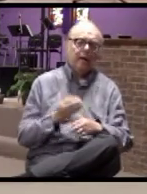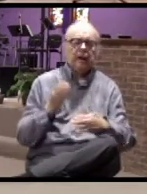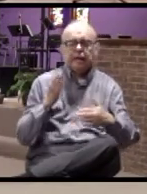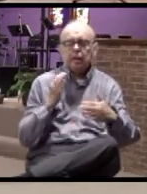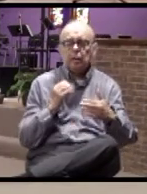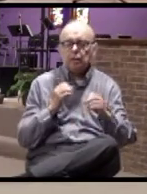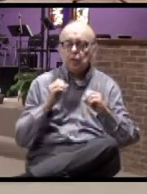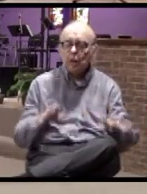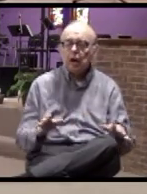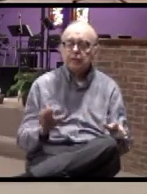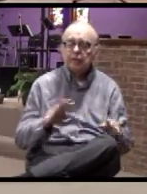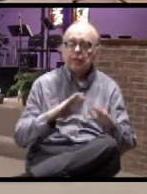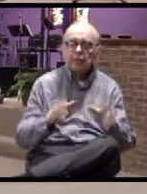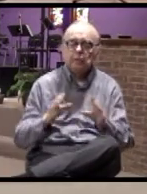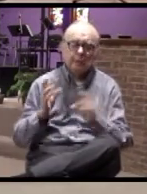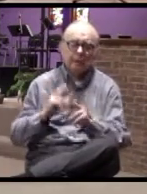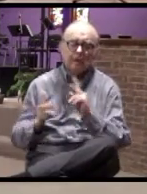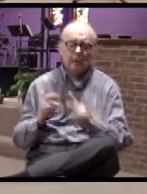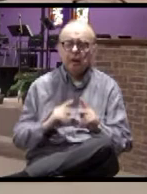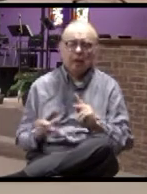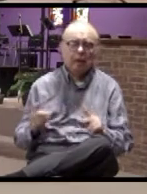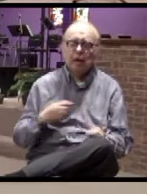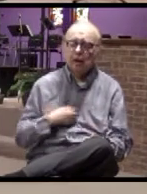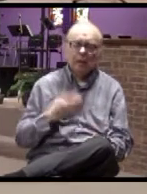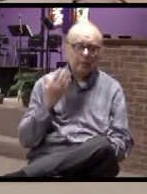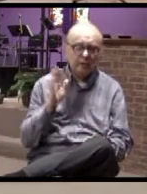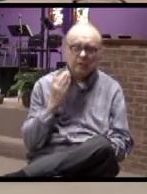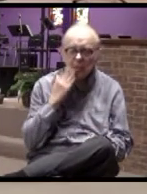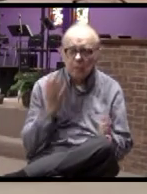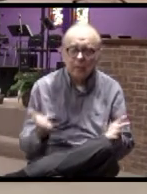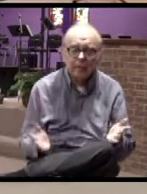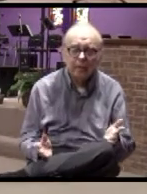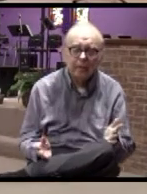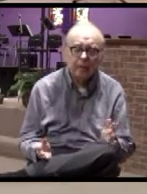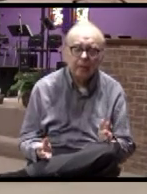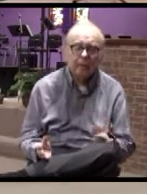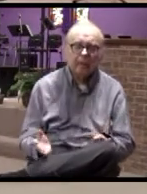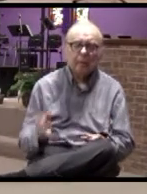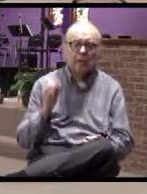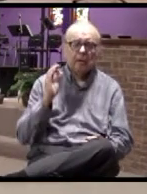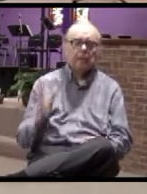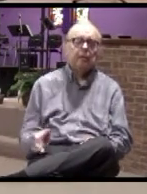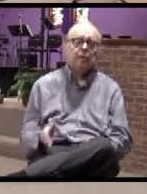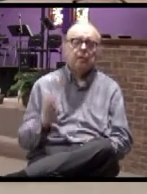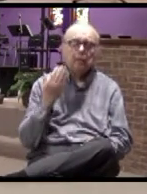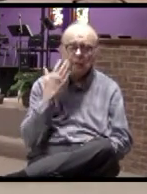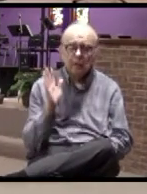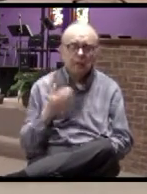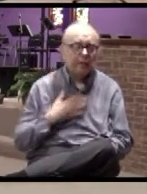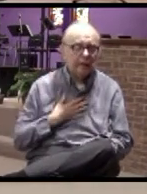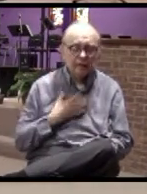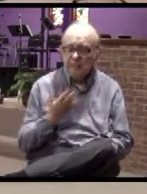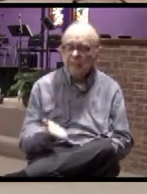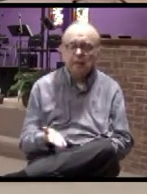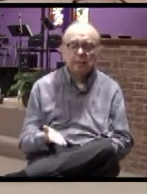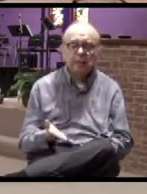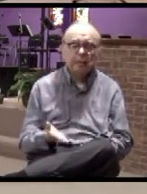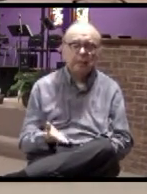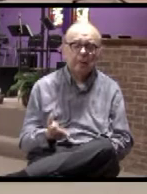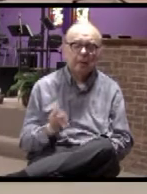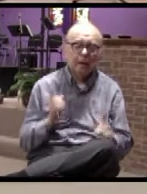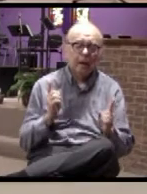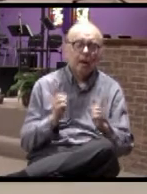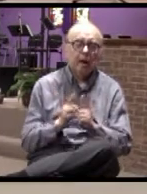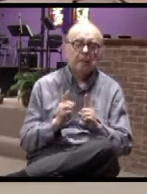crowd and I won't ever know. And the preacher won't even know whether I've been there or not. I could meet him